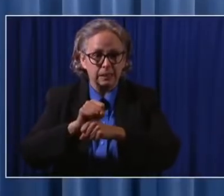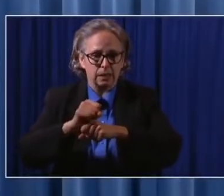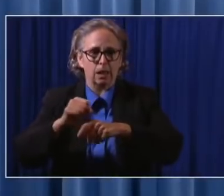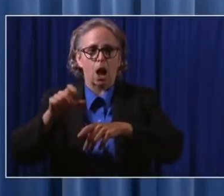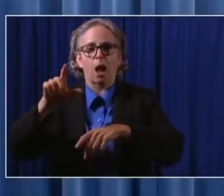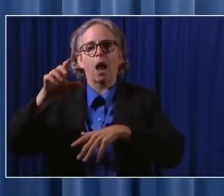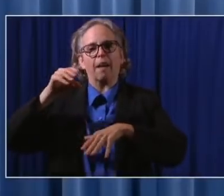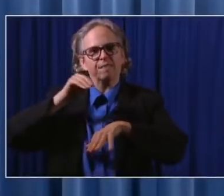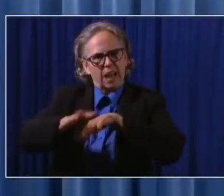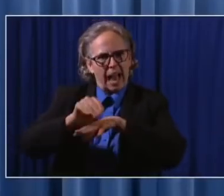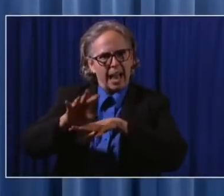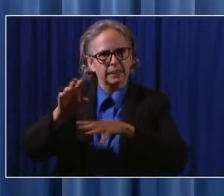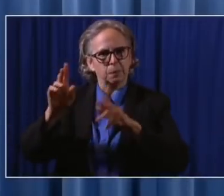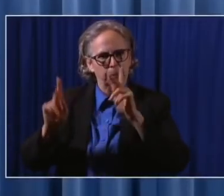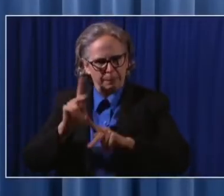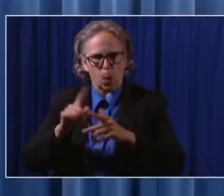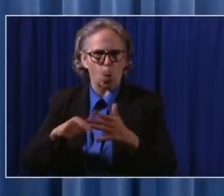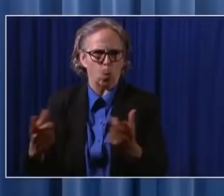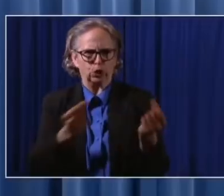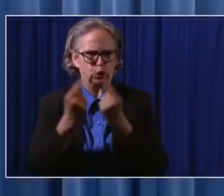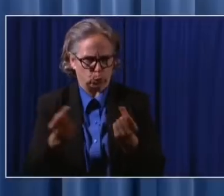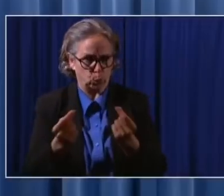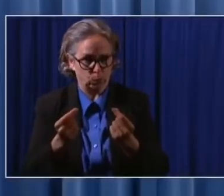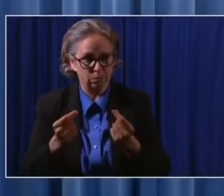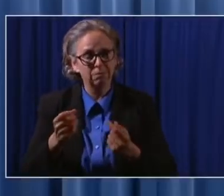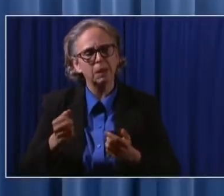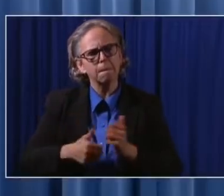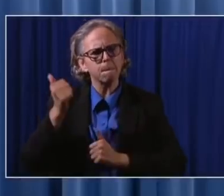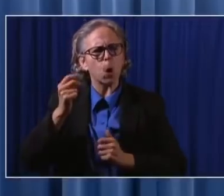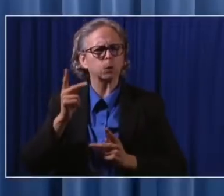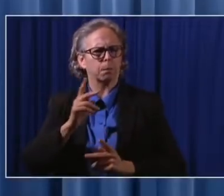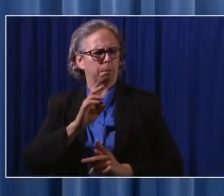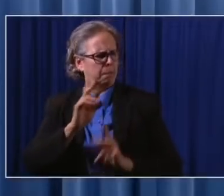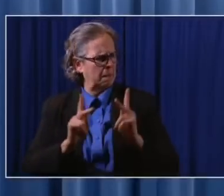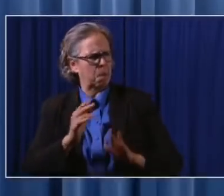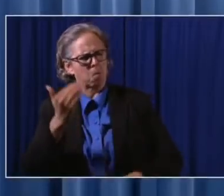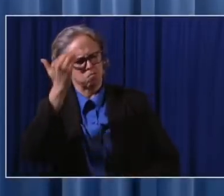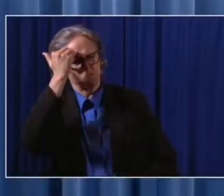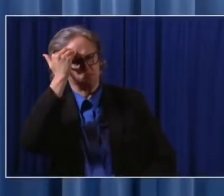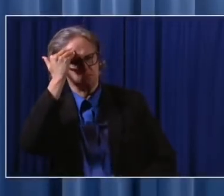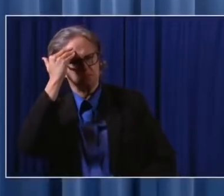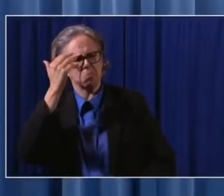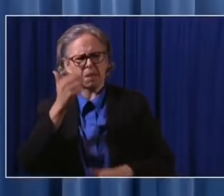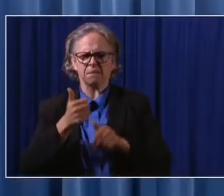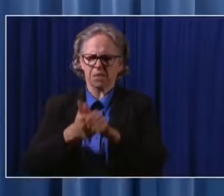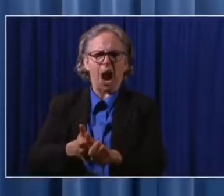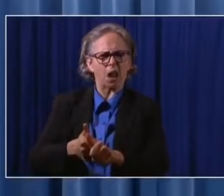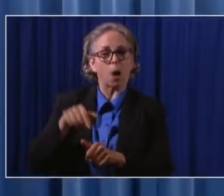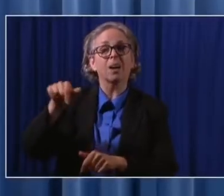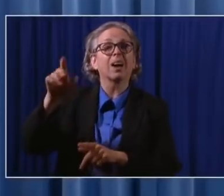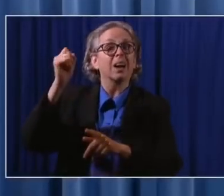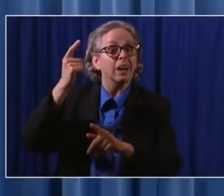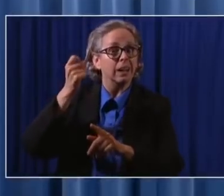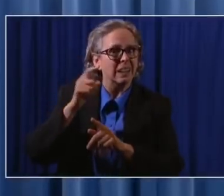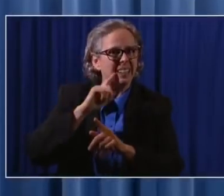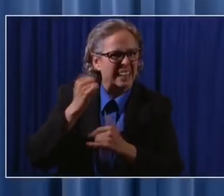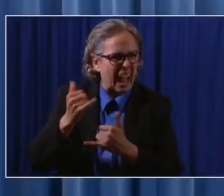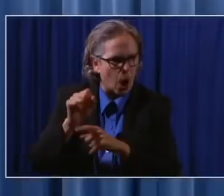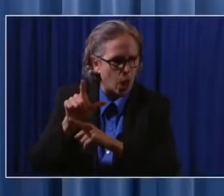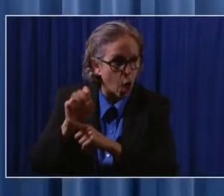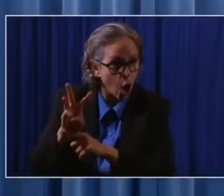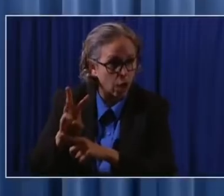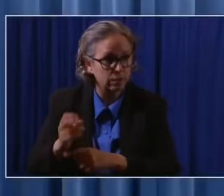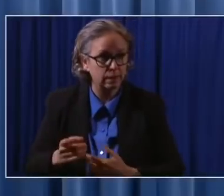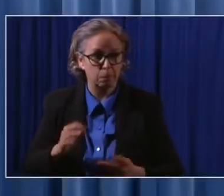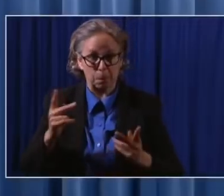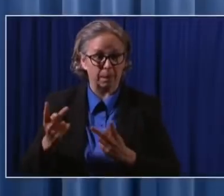law. Most Ohio citizens will follow the law. If somebody happens to be in a county that is red